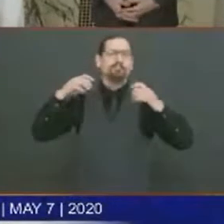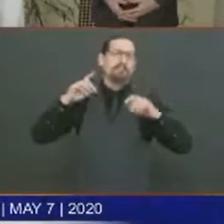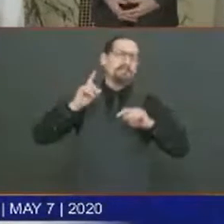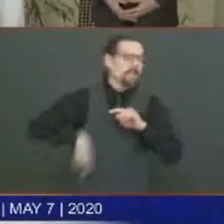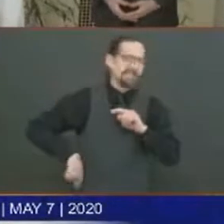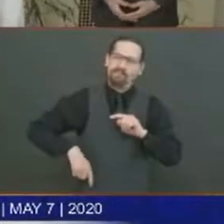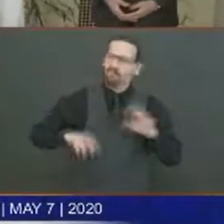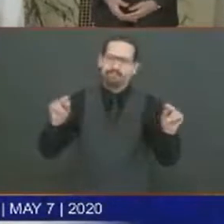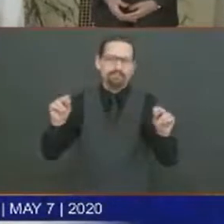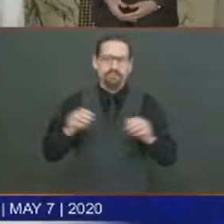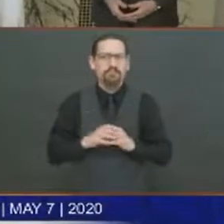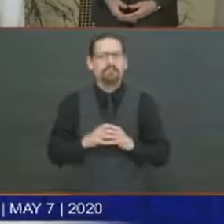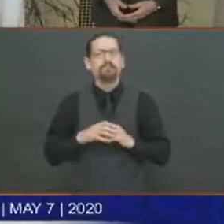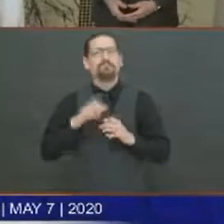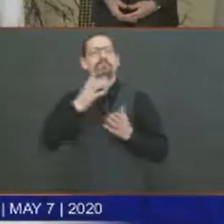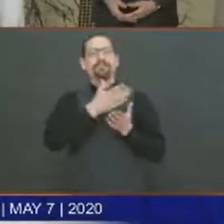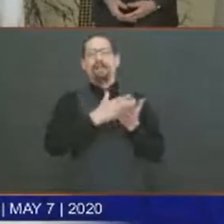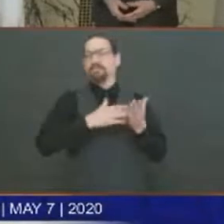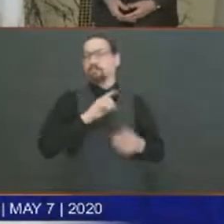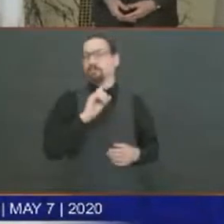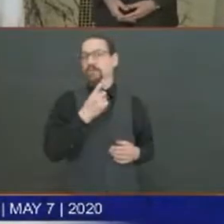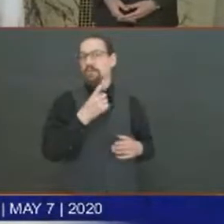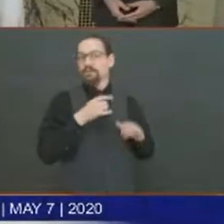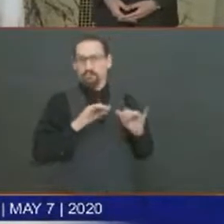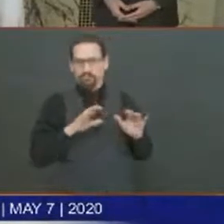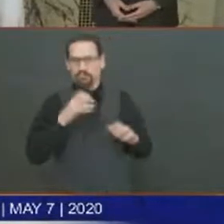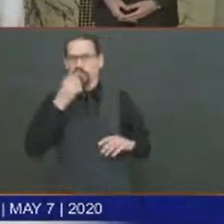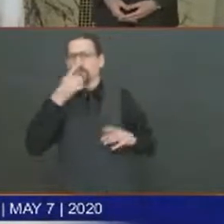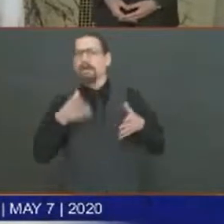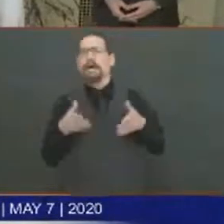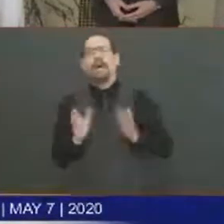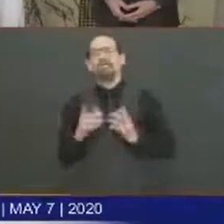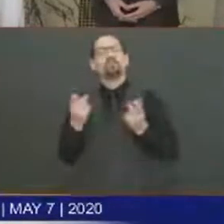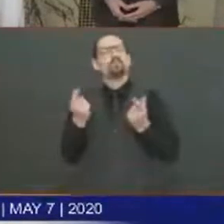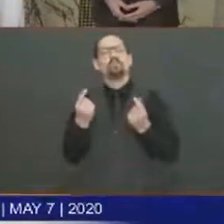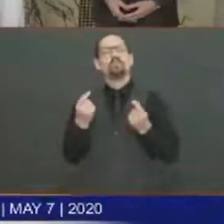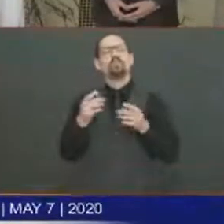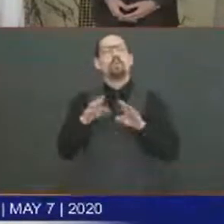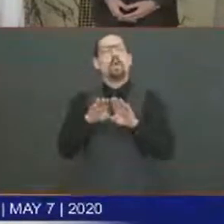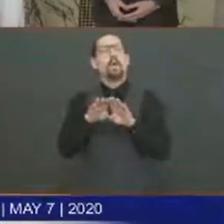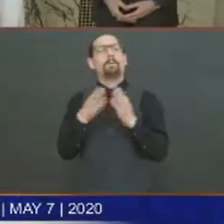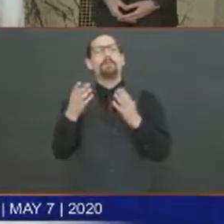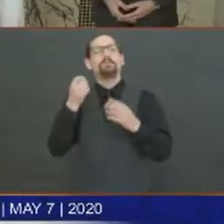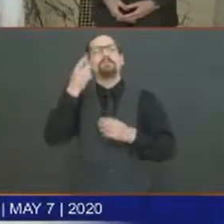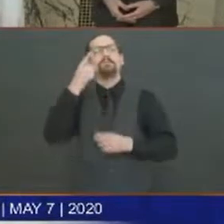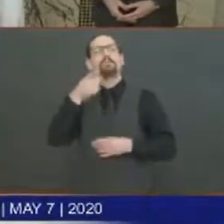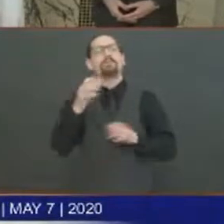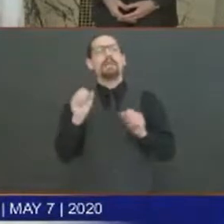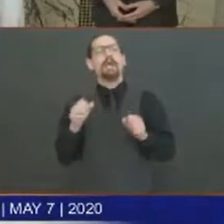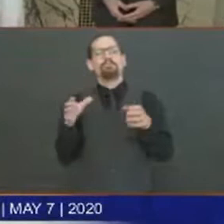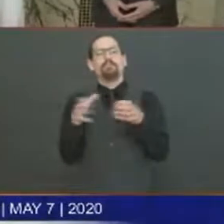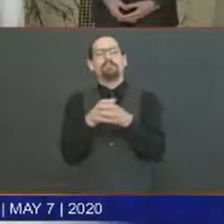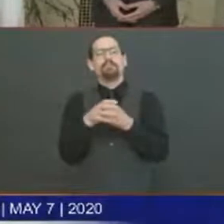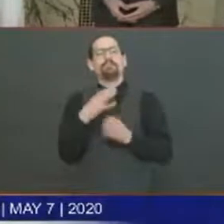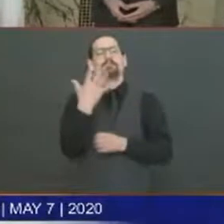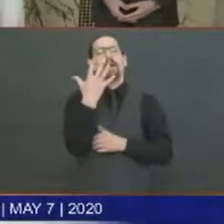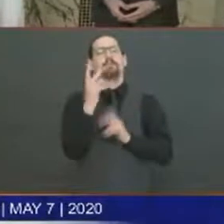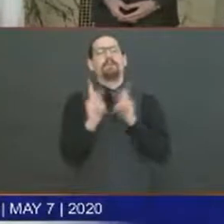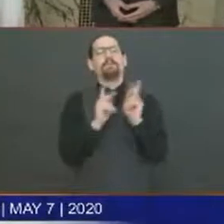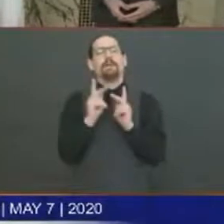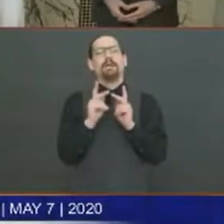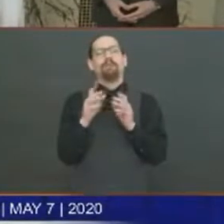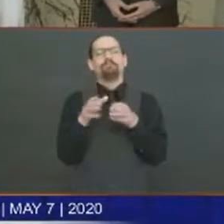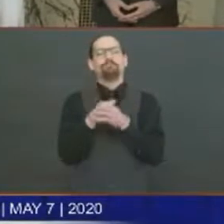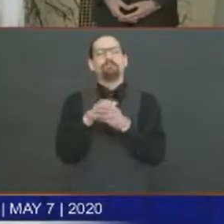in phase 1, we'll be allowing places of worship to reopen for groups of 5 or fewer. So what